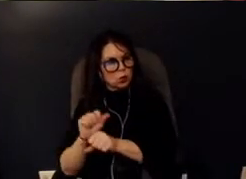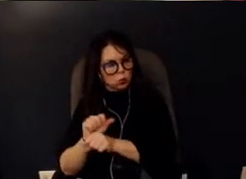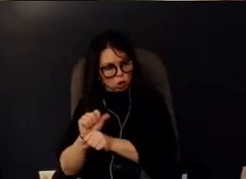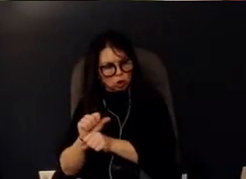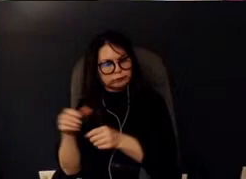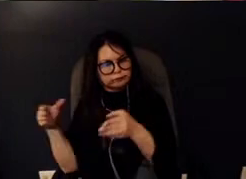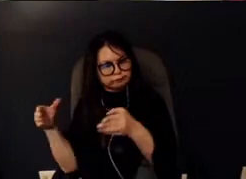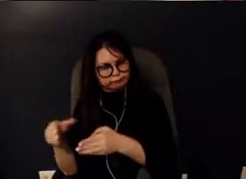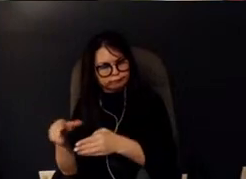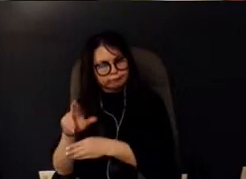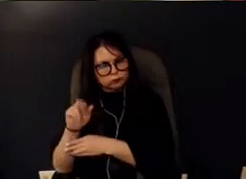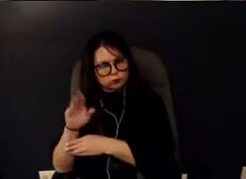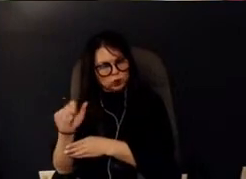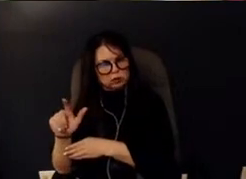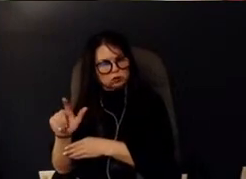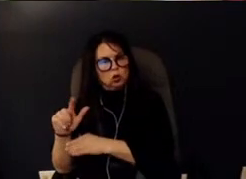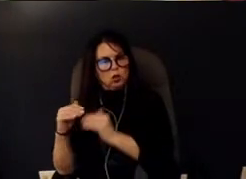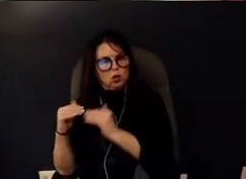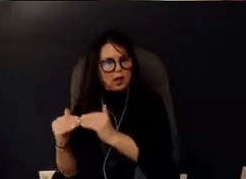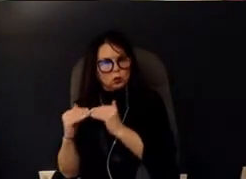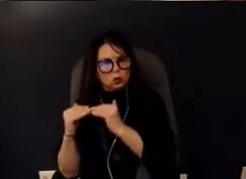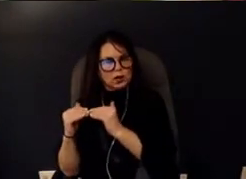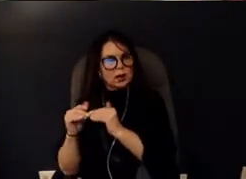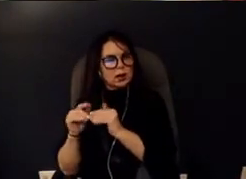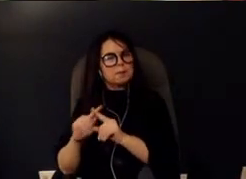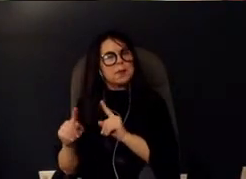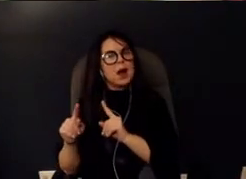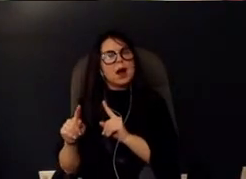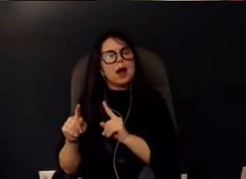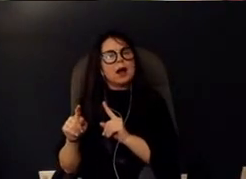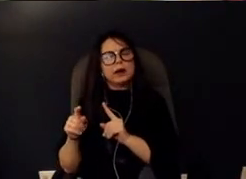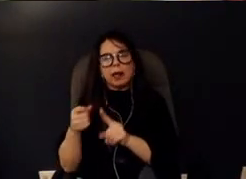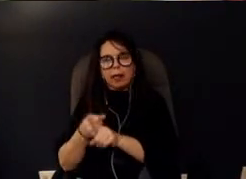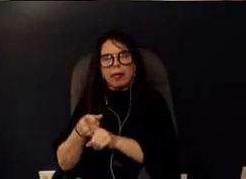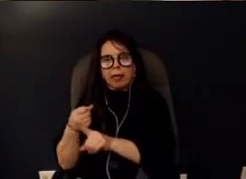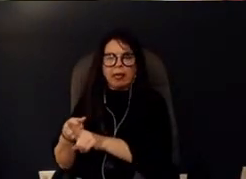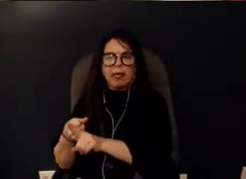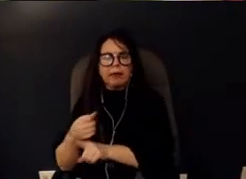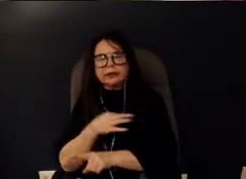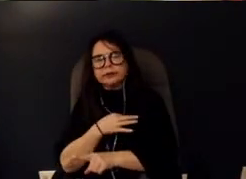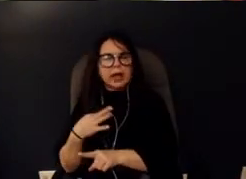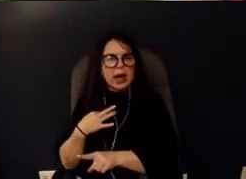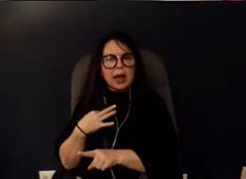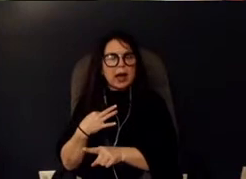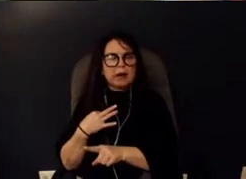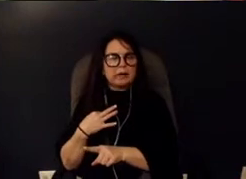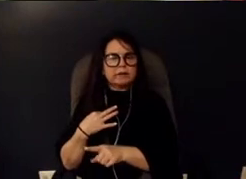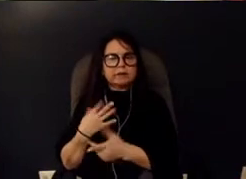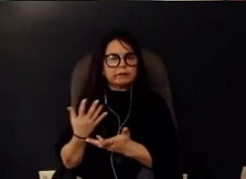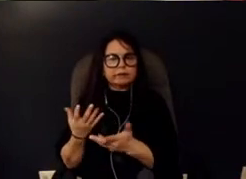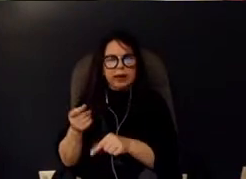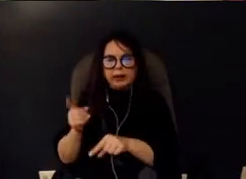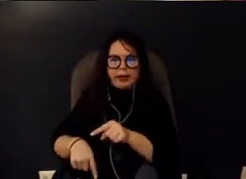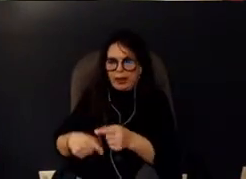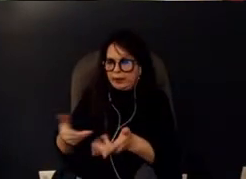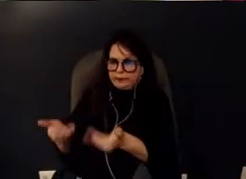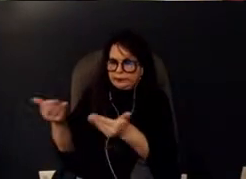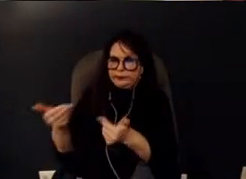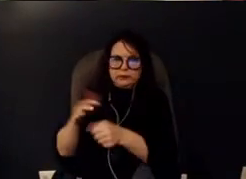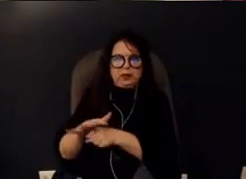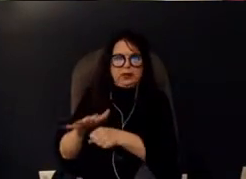in terms of staffing capacity? So I just was hoping to hear maybe from the council member what his thoughts were on that, if that's